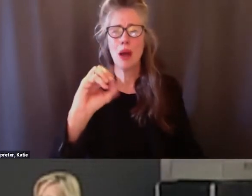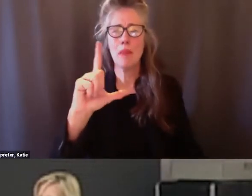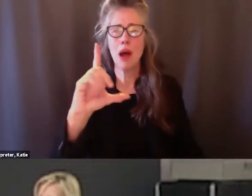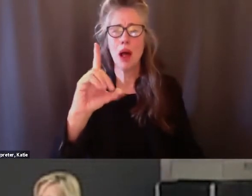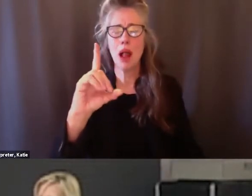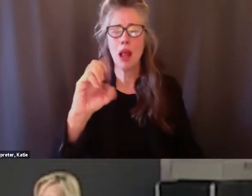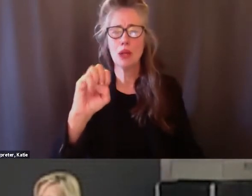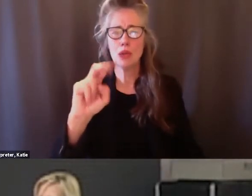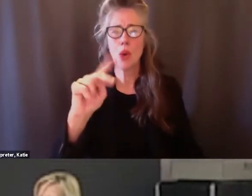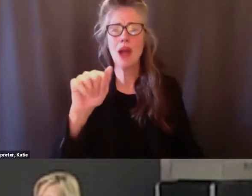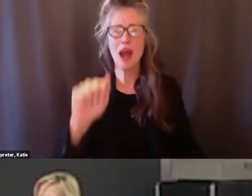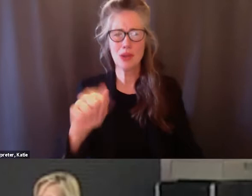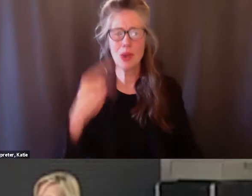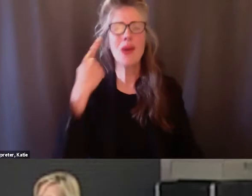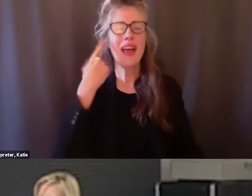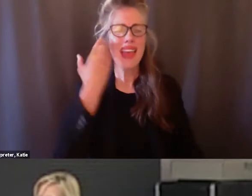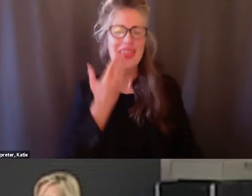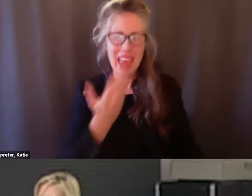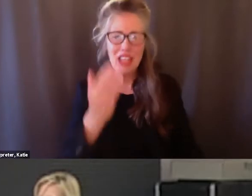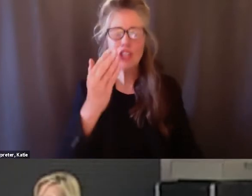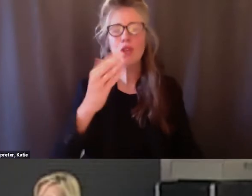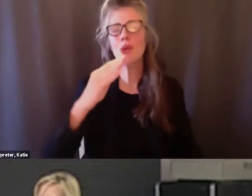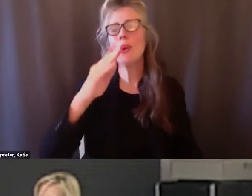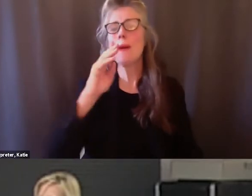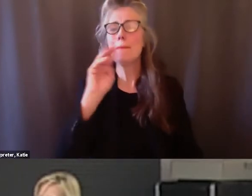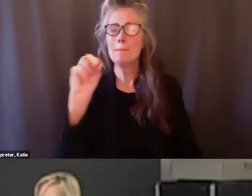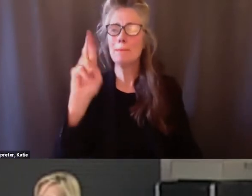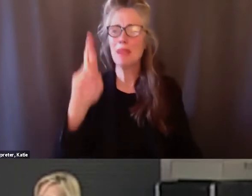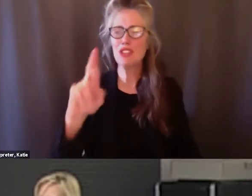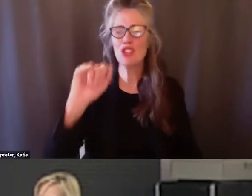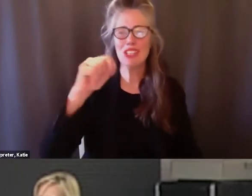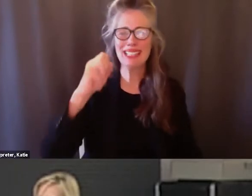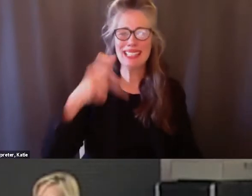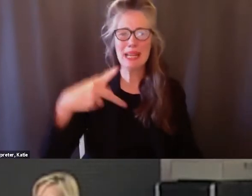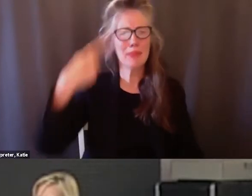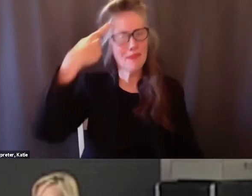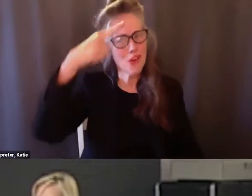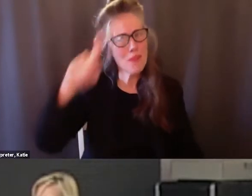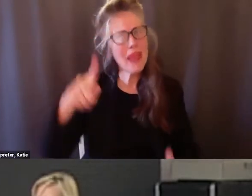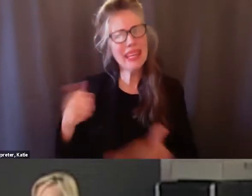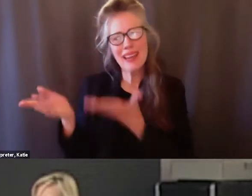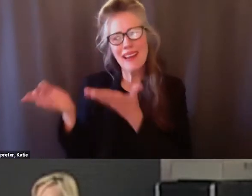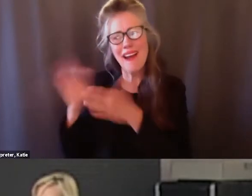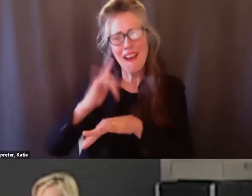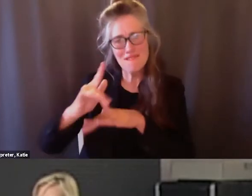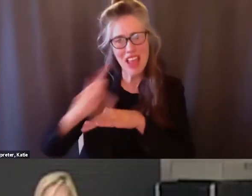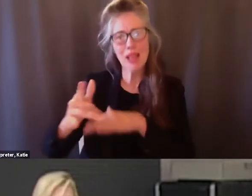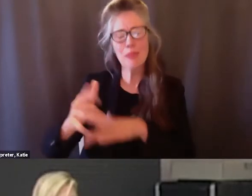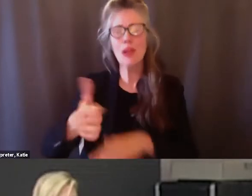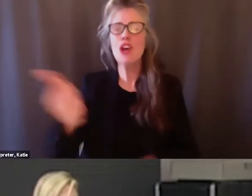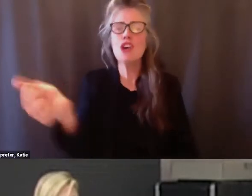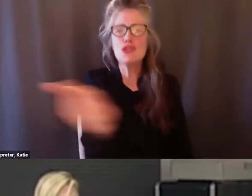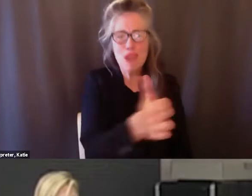available. I checked with a couple of sites and they told me that about 30 passes in one site had